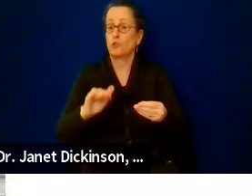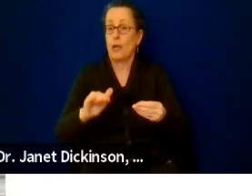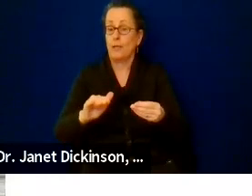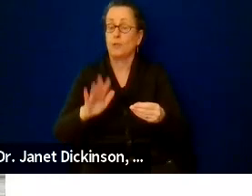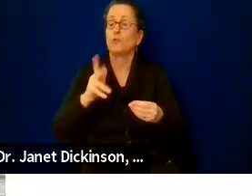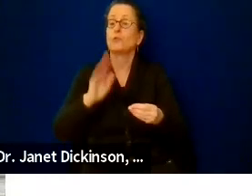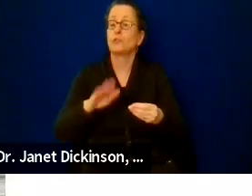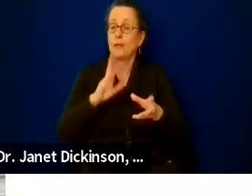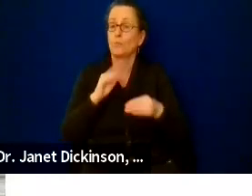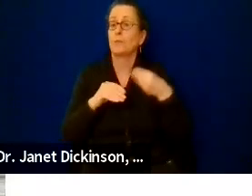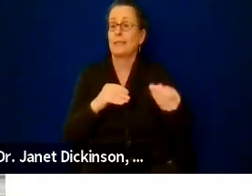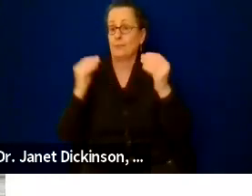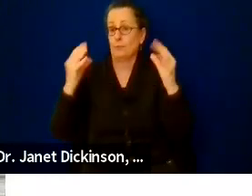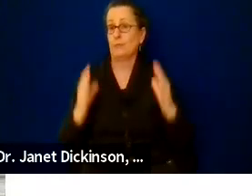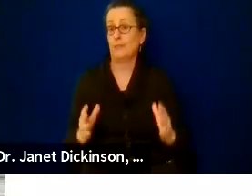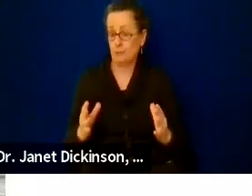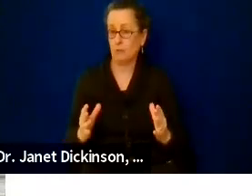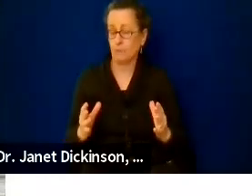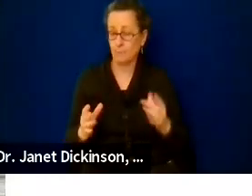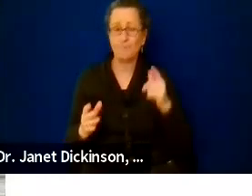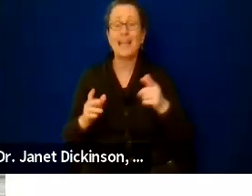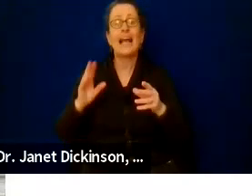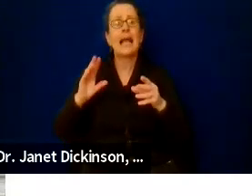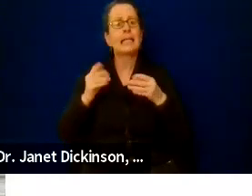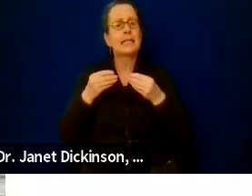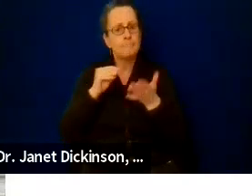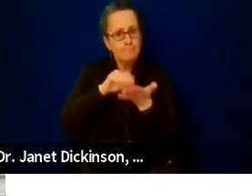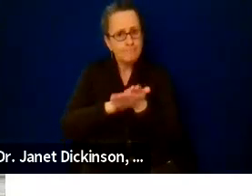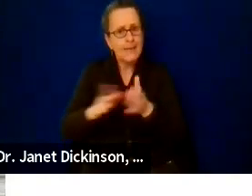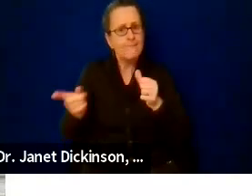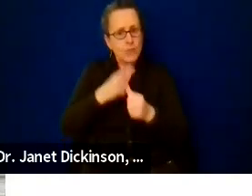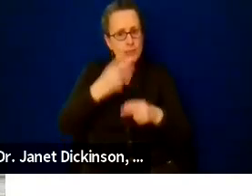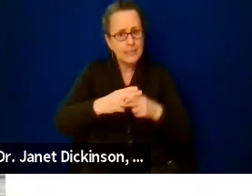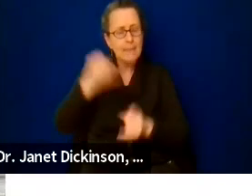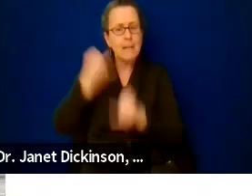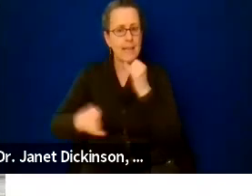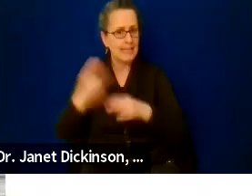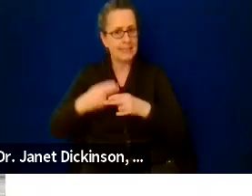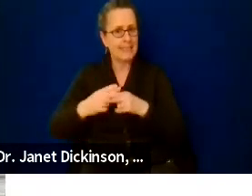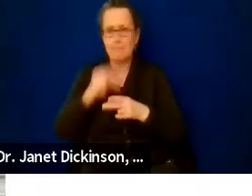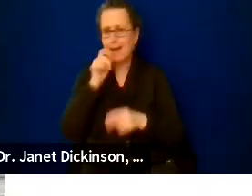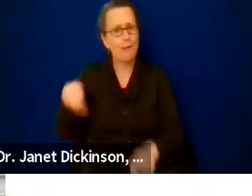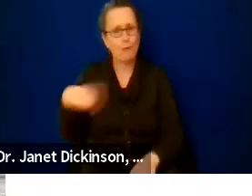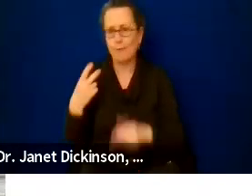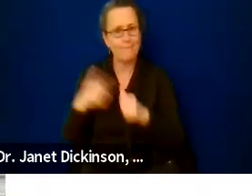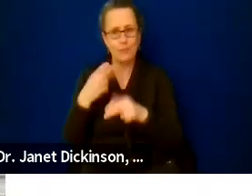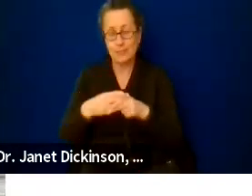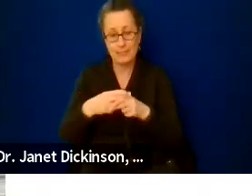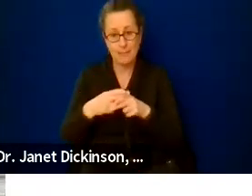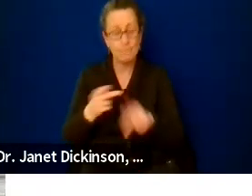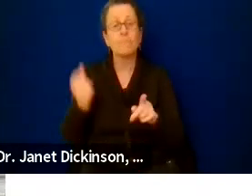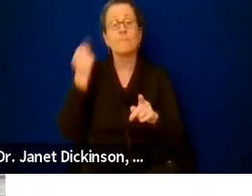minute, please call at least 15 minutes before dismissal, which would be about